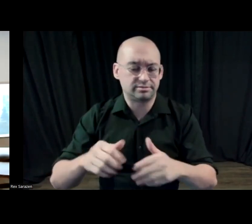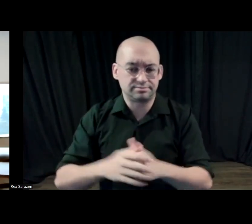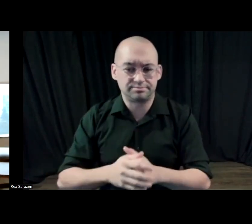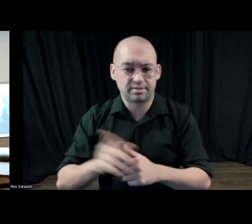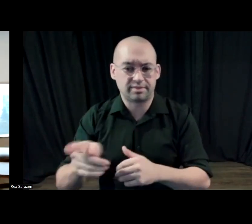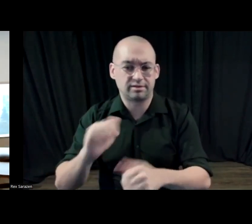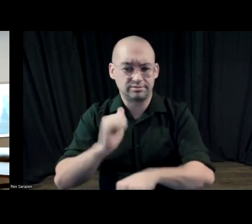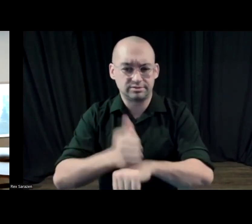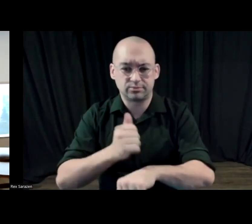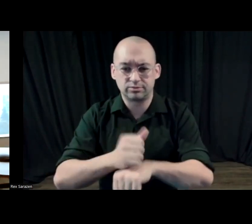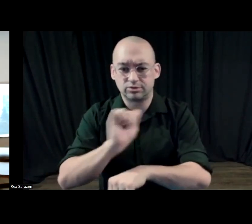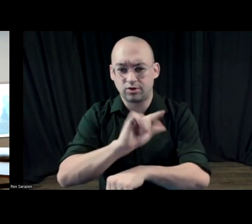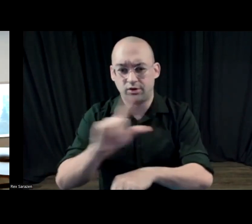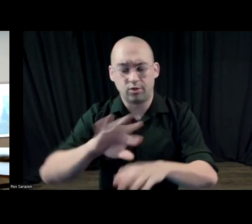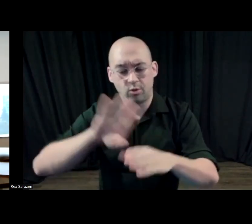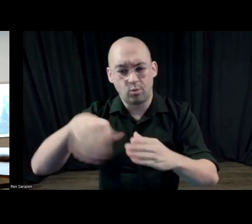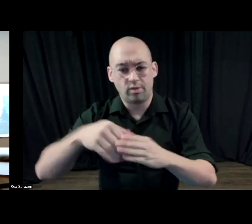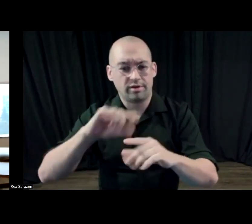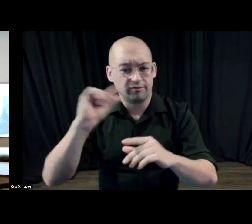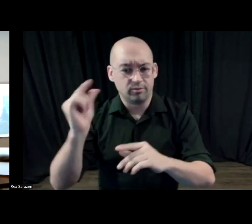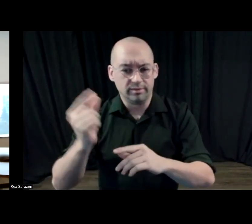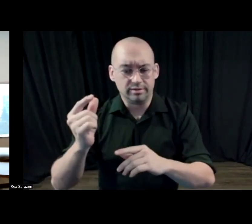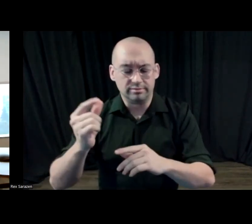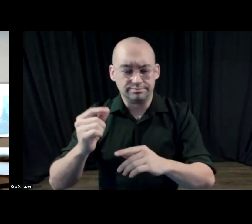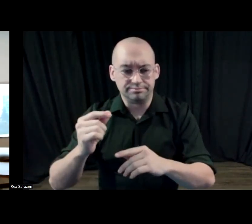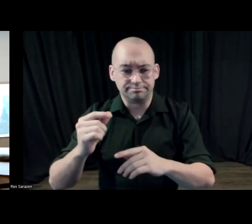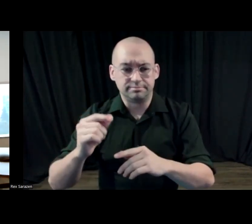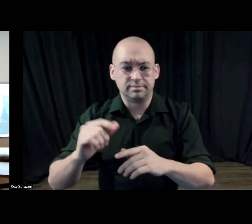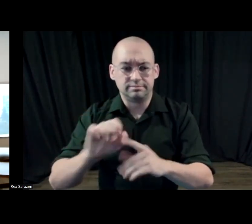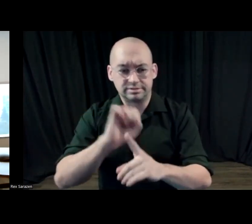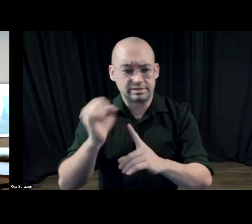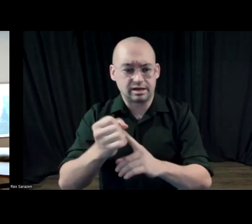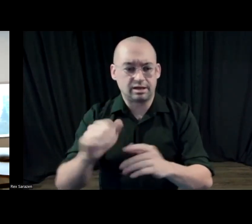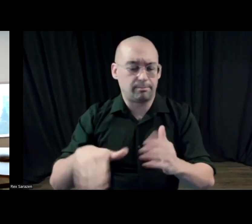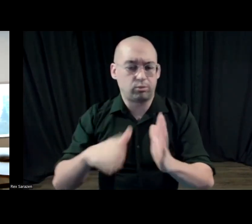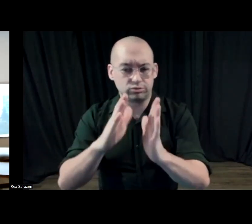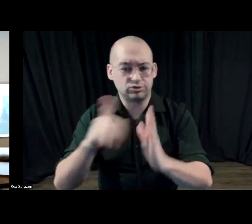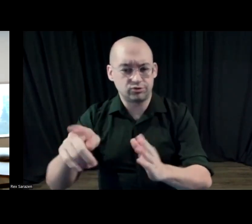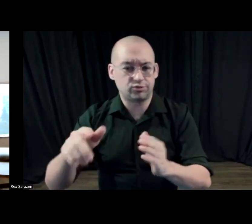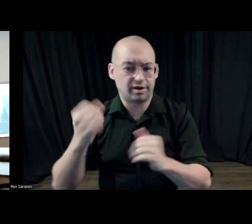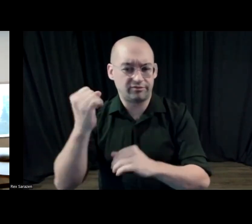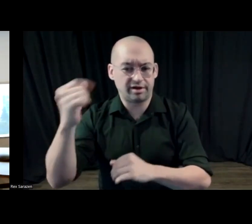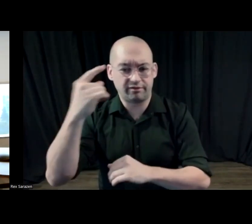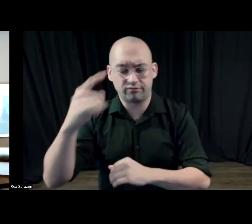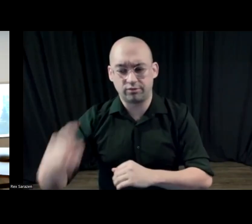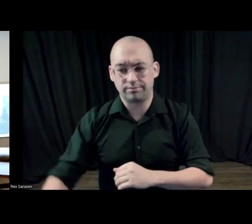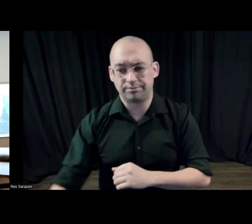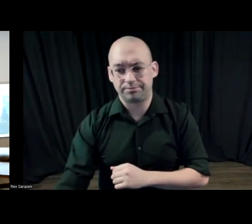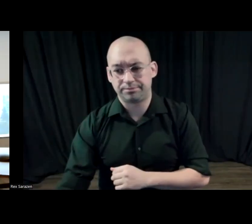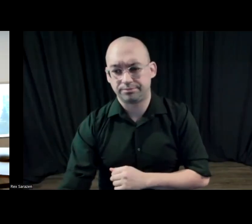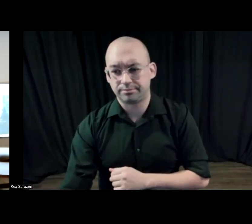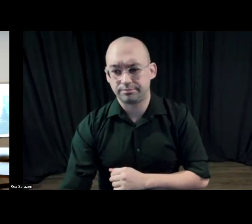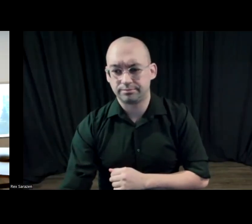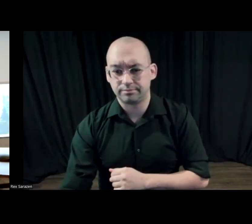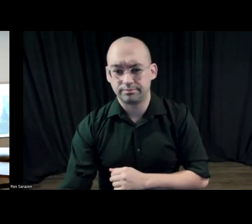of government, whole of society approach that you have long advocated for, our state's Master Plan for Aging.